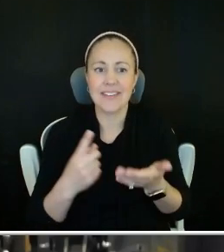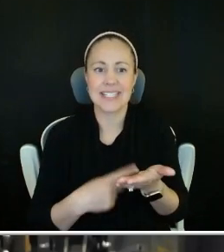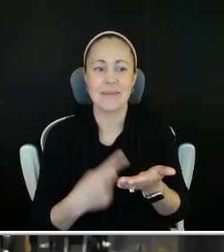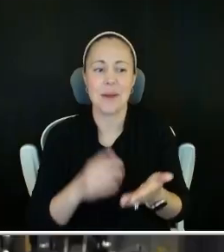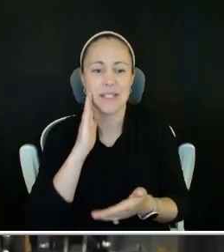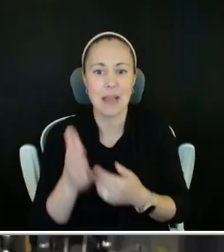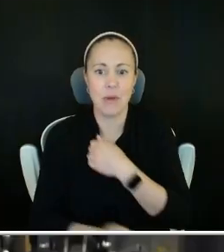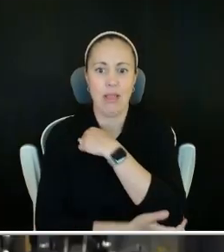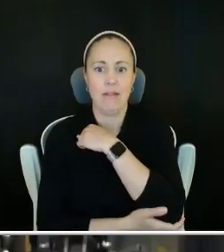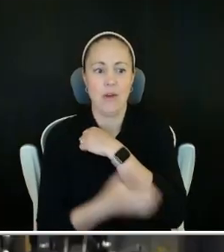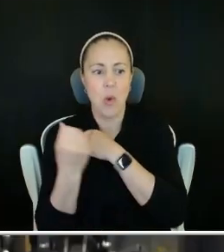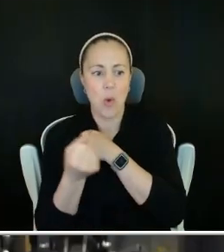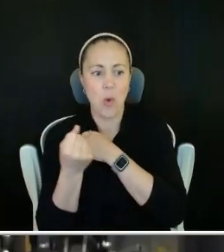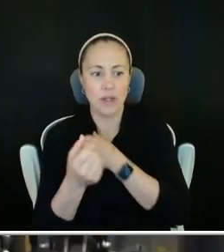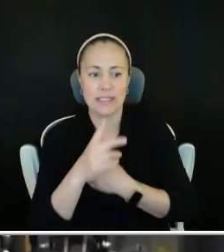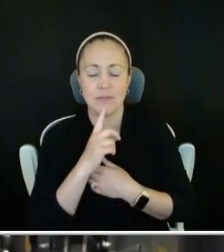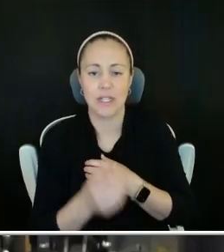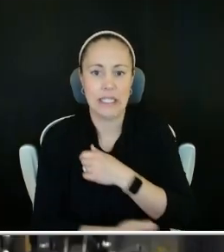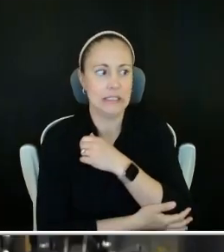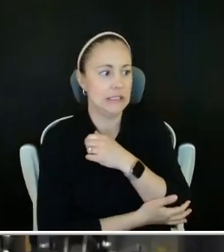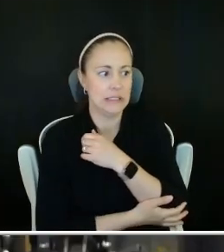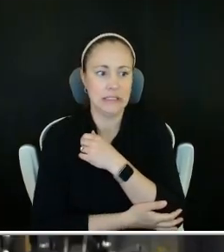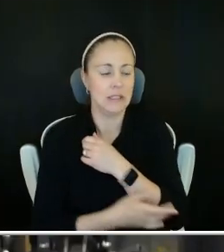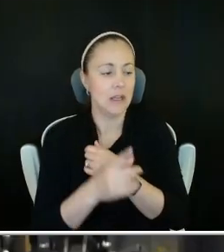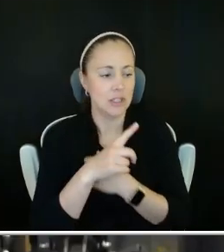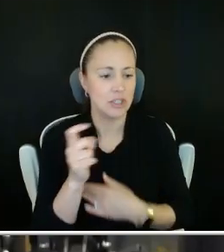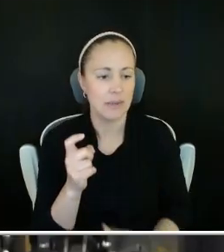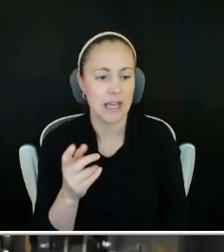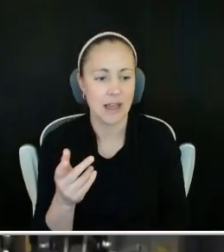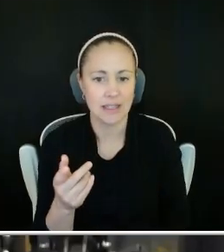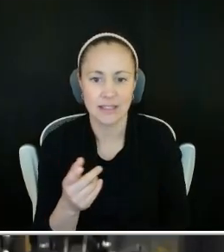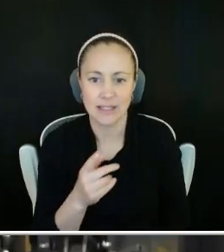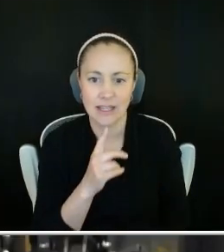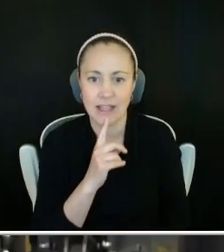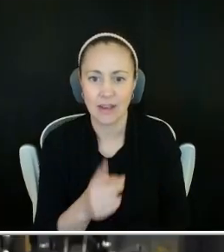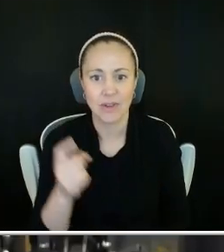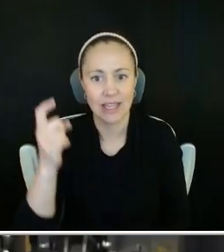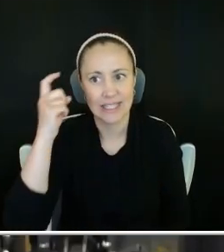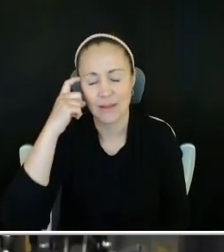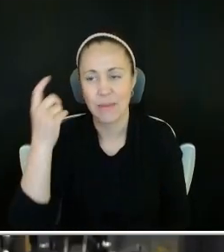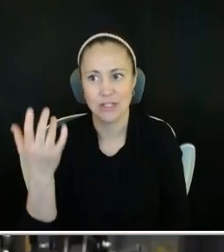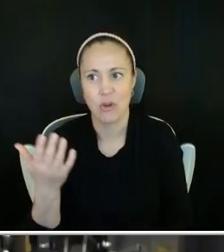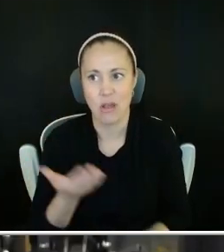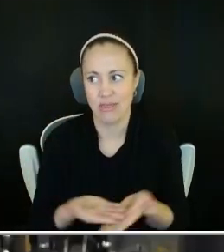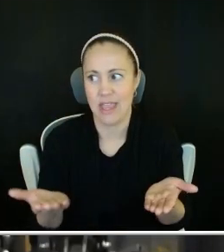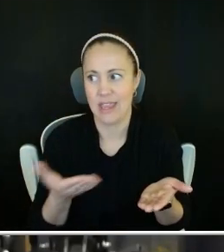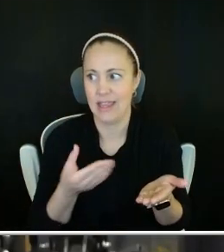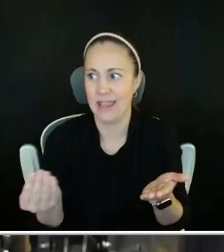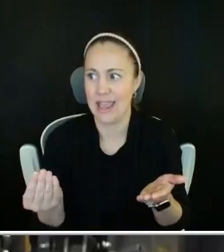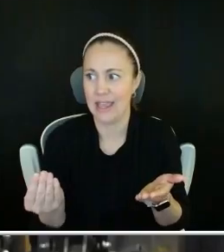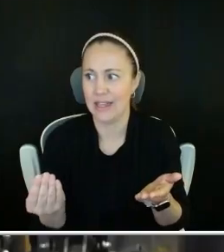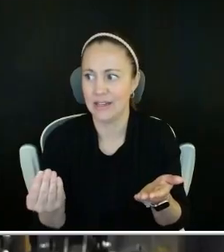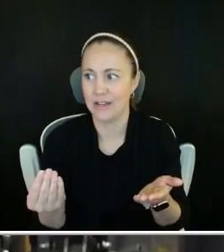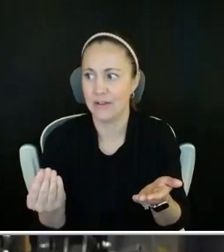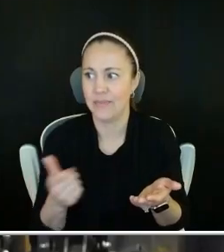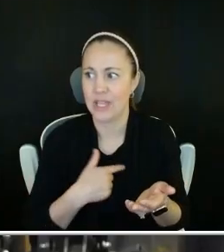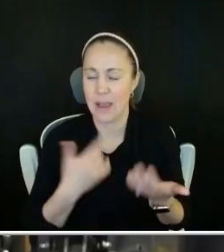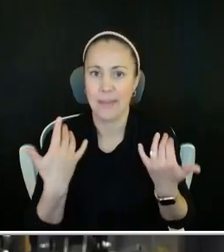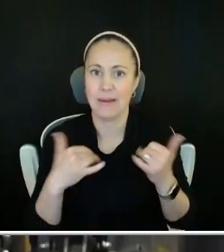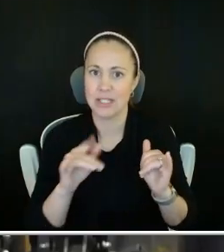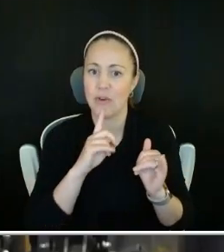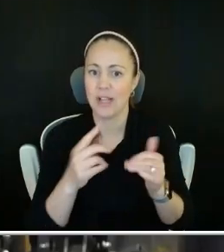like babying it, because it really is a mental thing, and Sure. I'm still trying to get over that a little